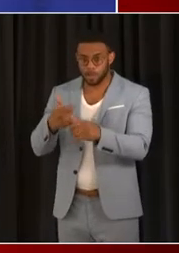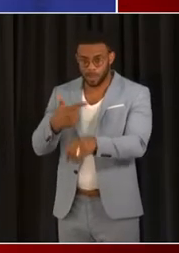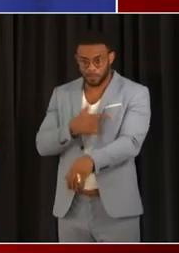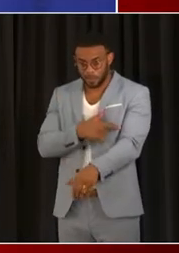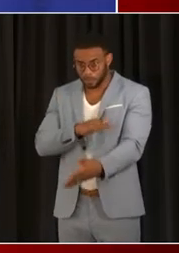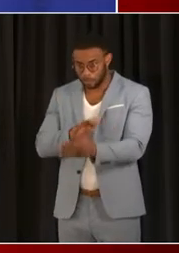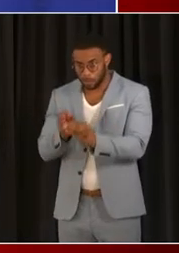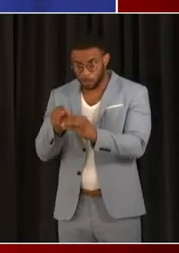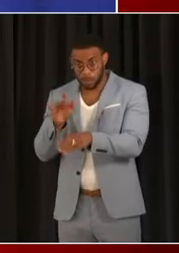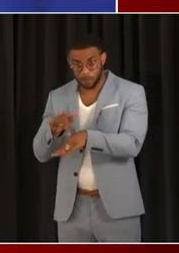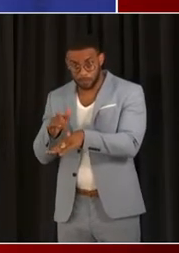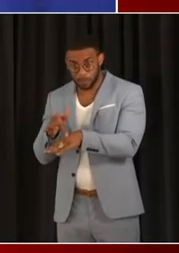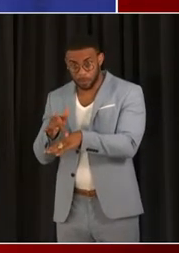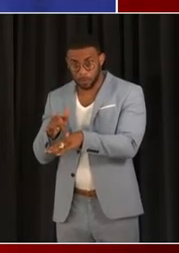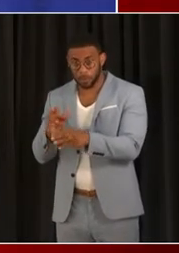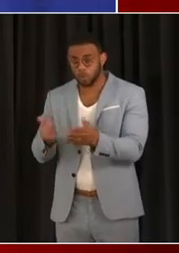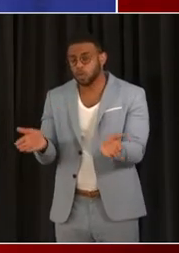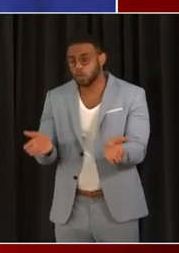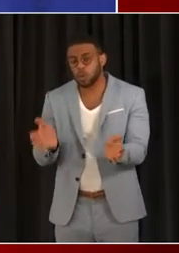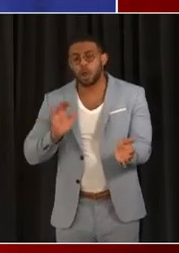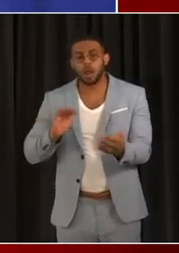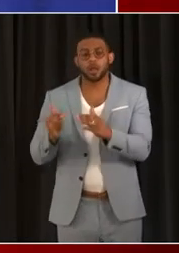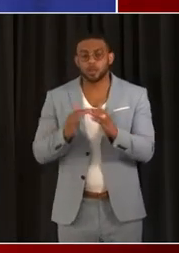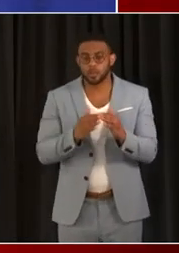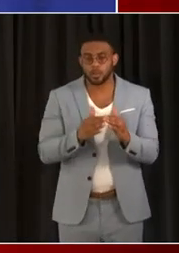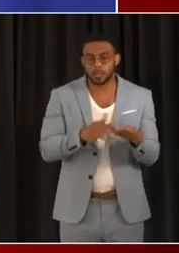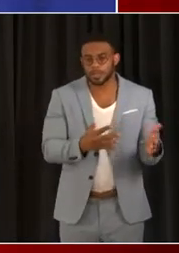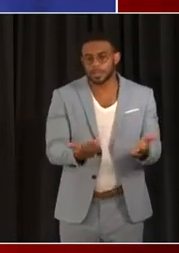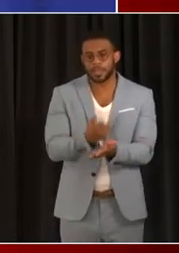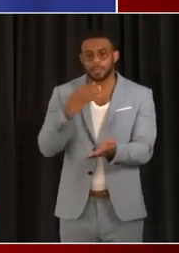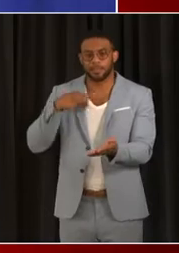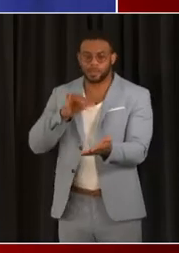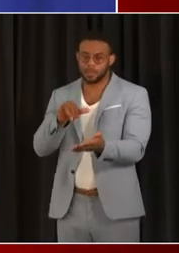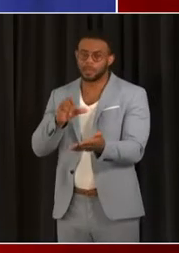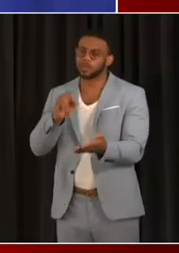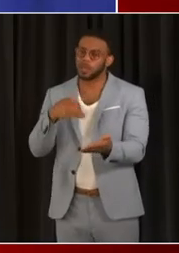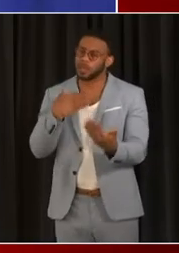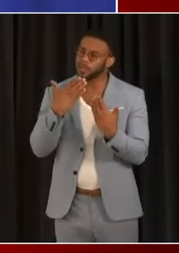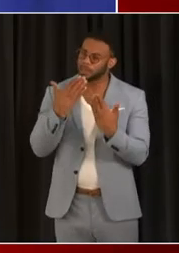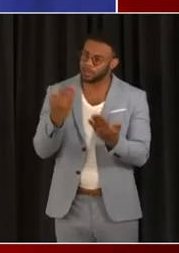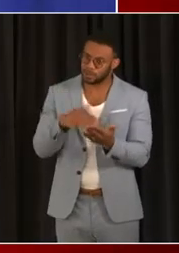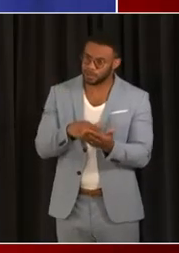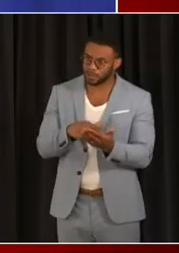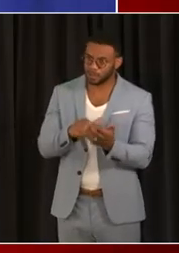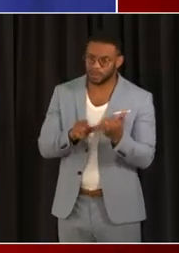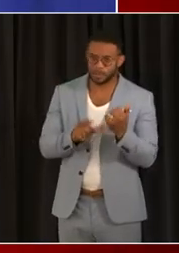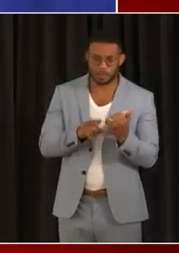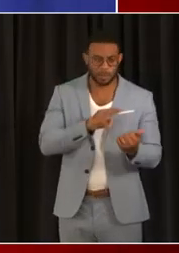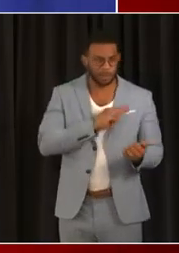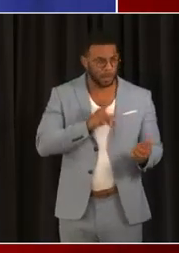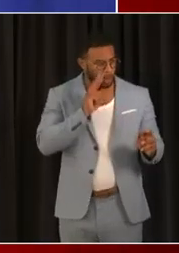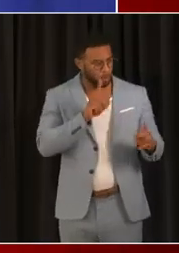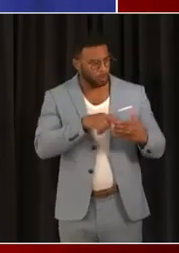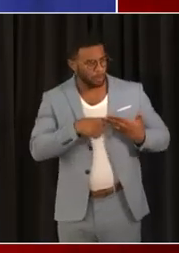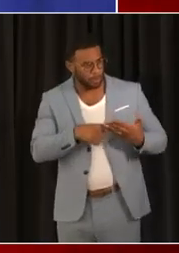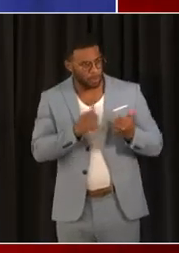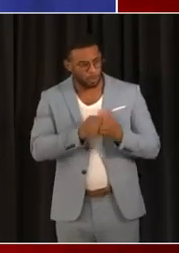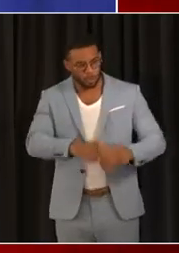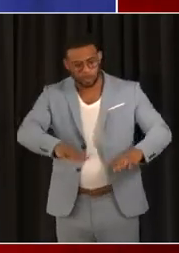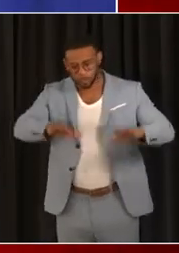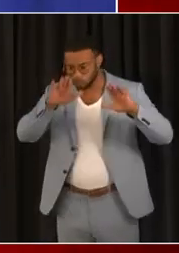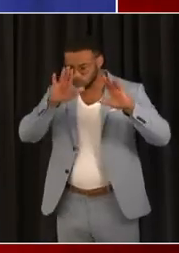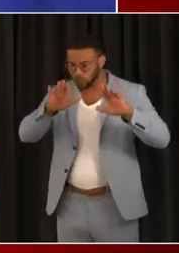as vaccinations become more available, to encourage our community to take advantage of them. So I thank you again, Deputy Mayor. Look forward to the conversation